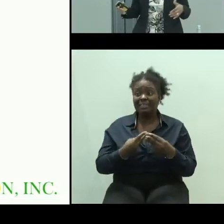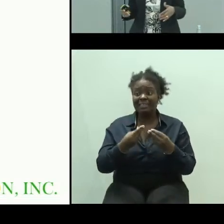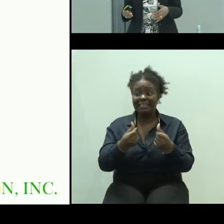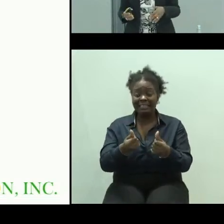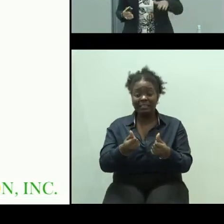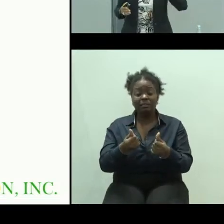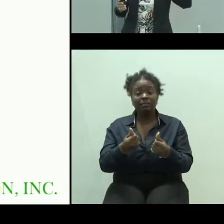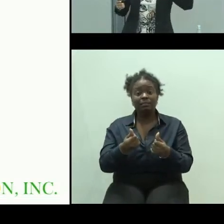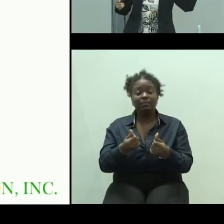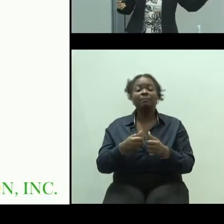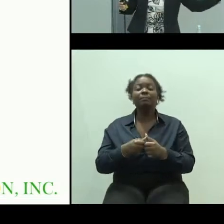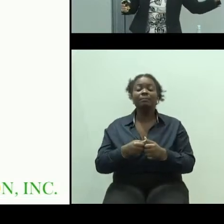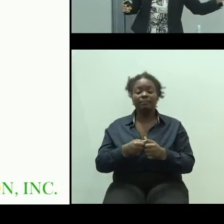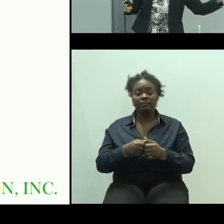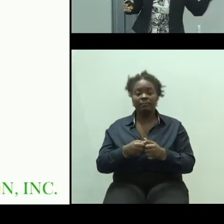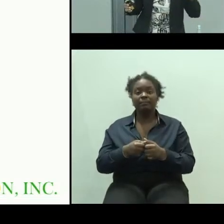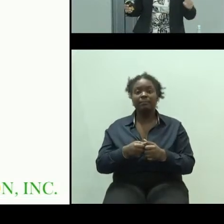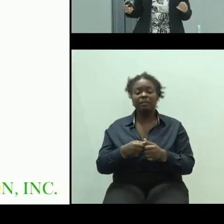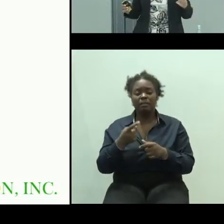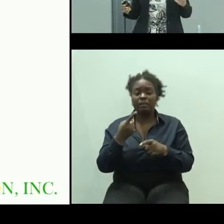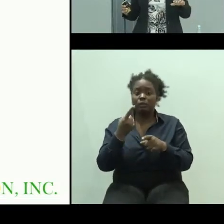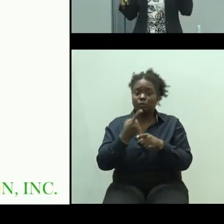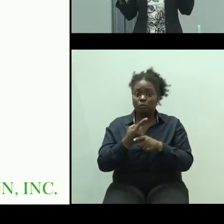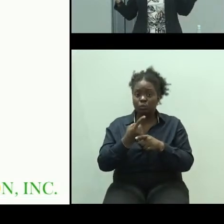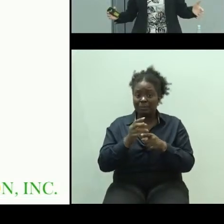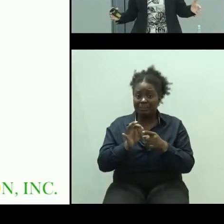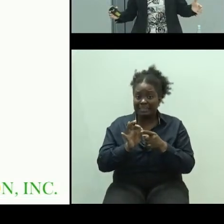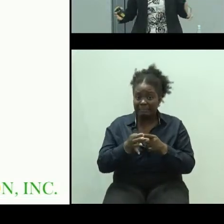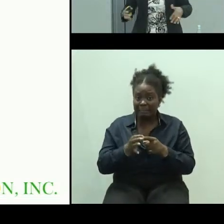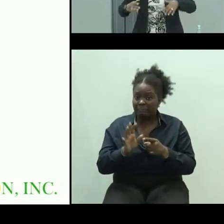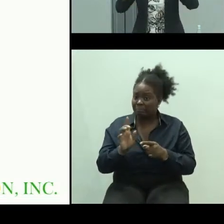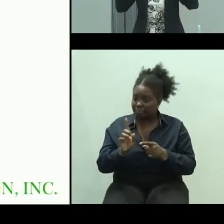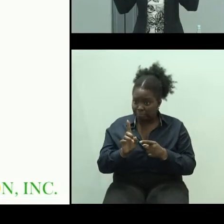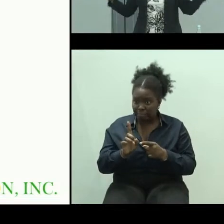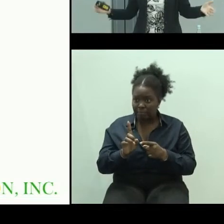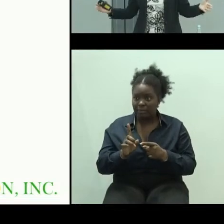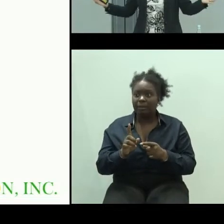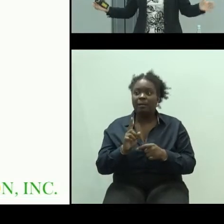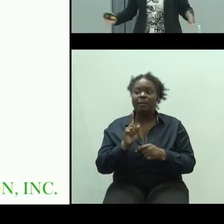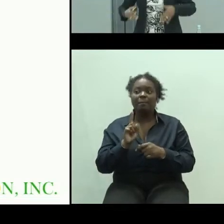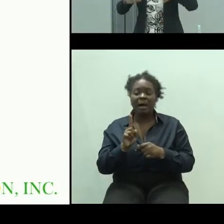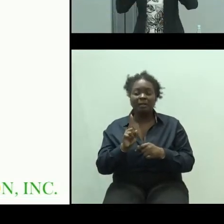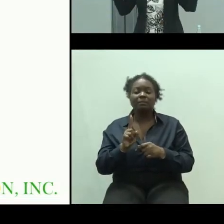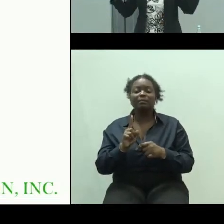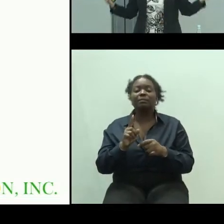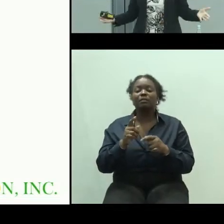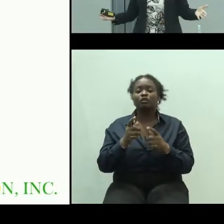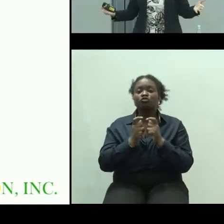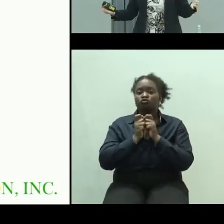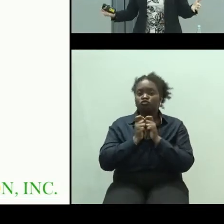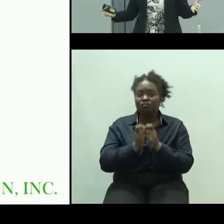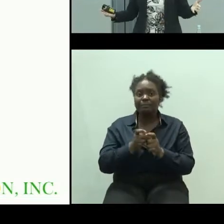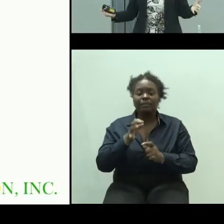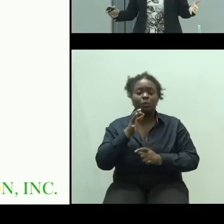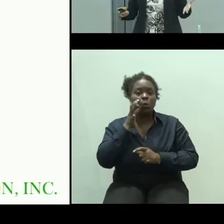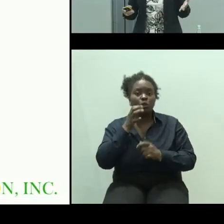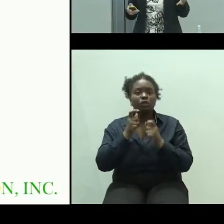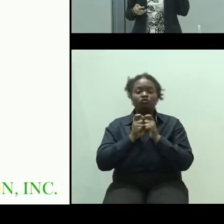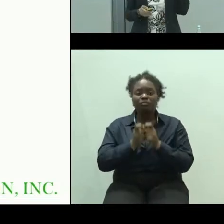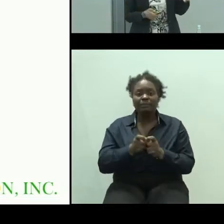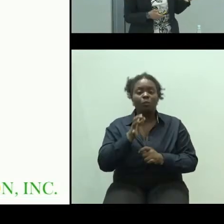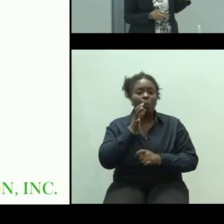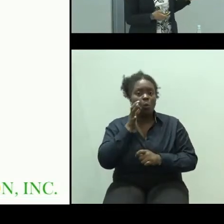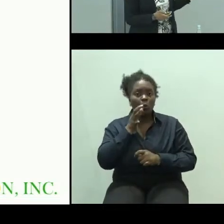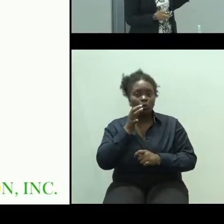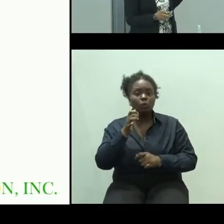Okay? Now, they didn't talk specifically about cooling towers, but what they talked about was water treatment and water usage. And